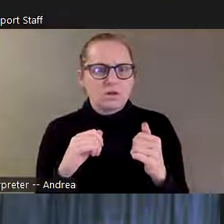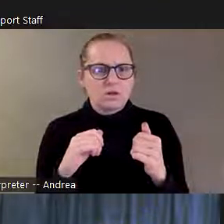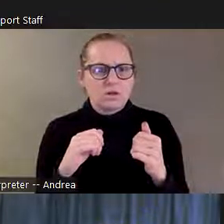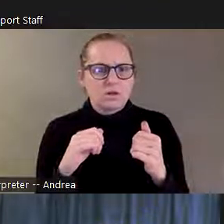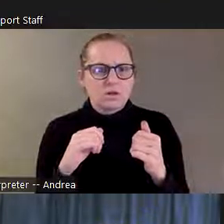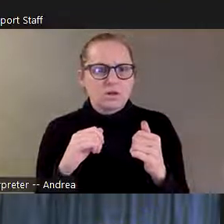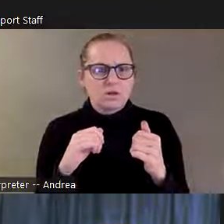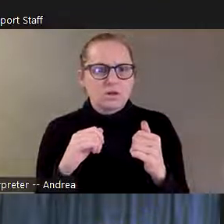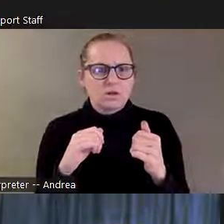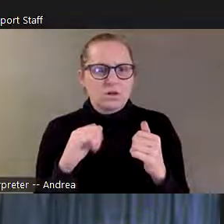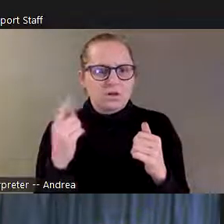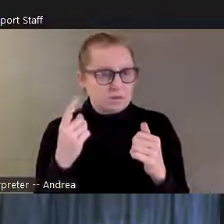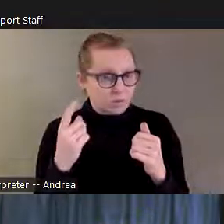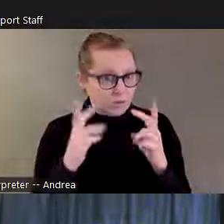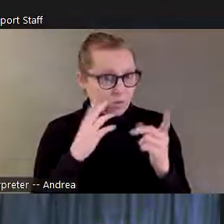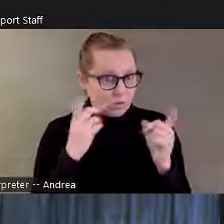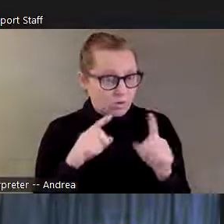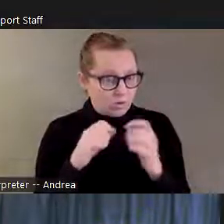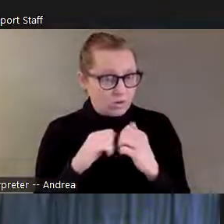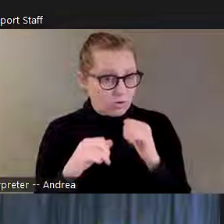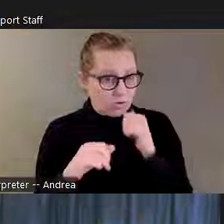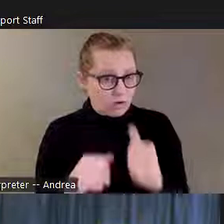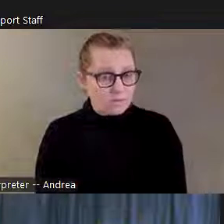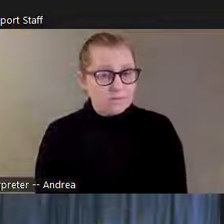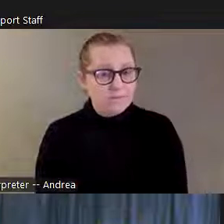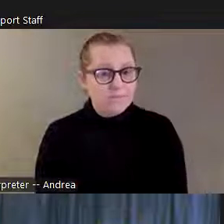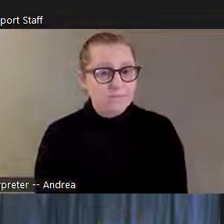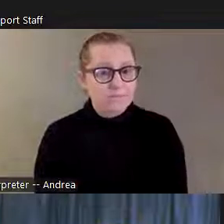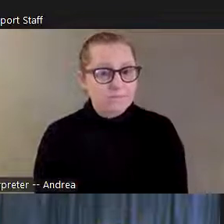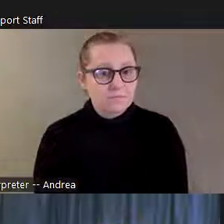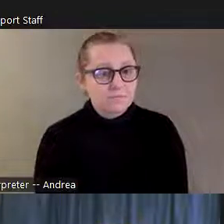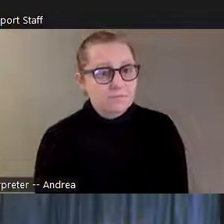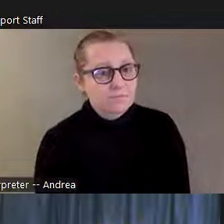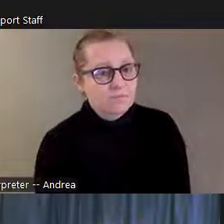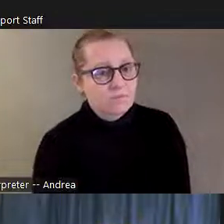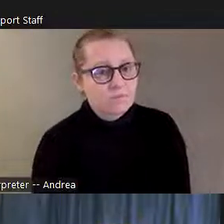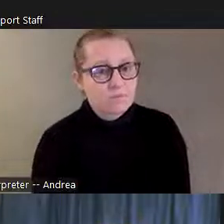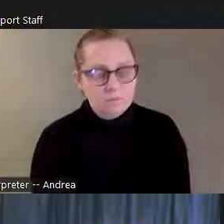something that people would agree to or not agree to. And then.